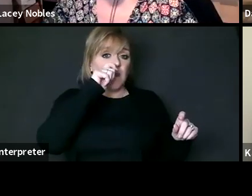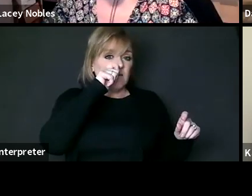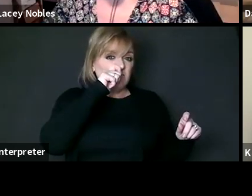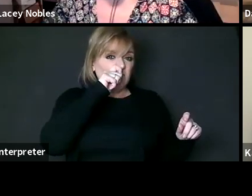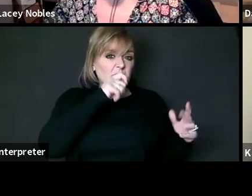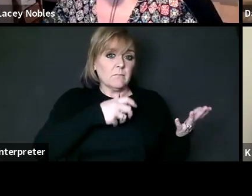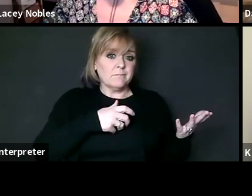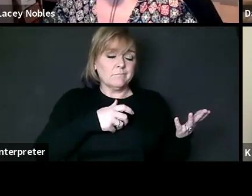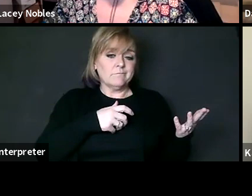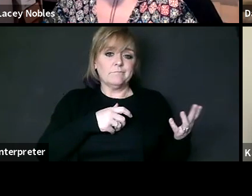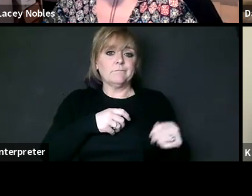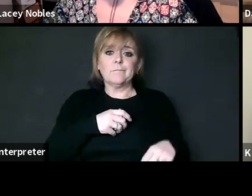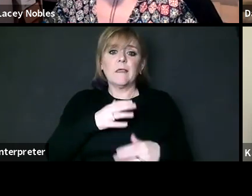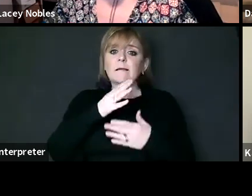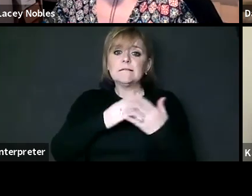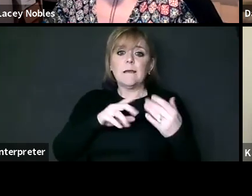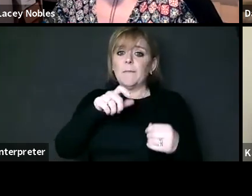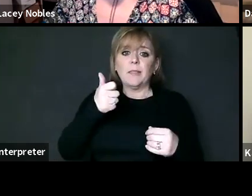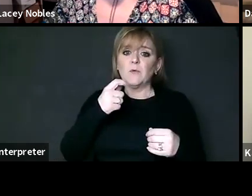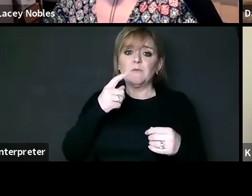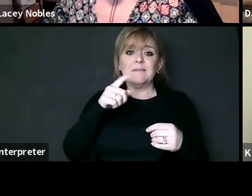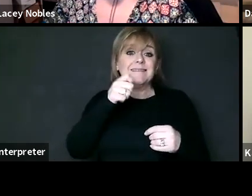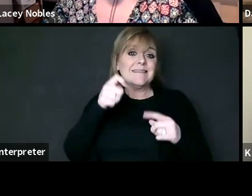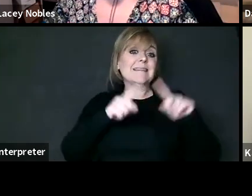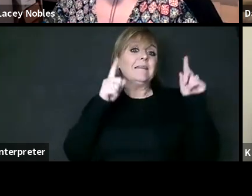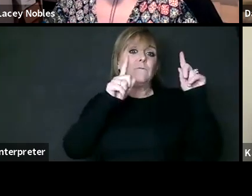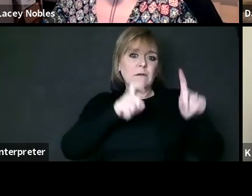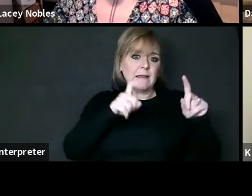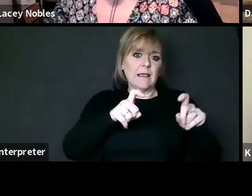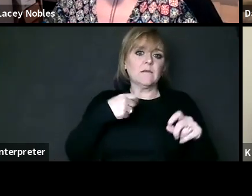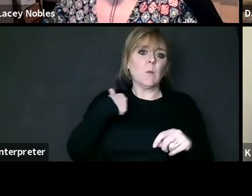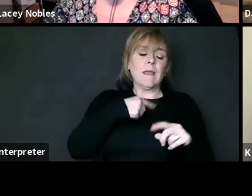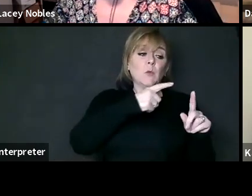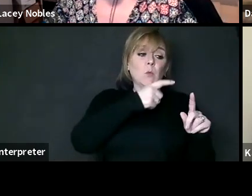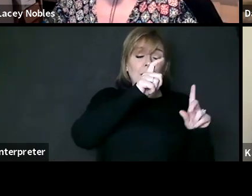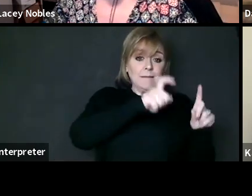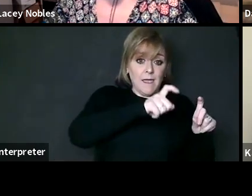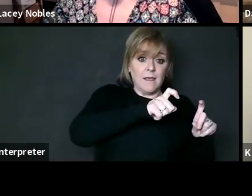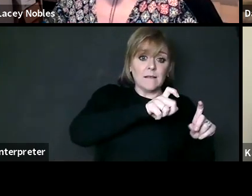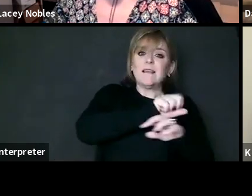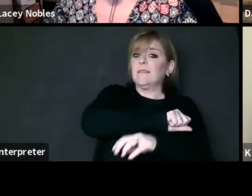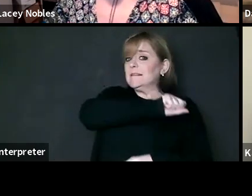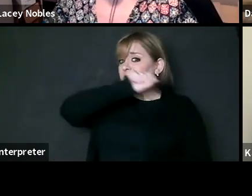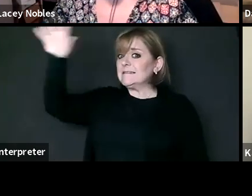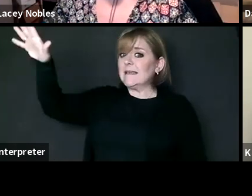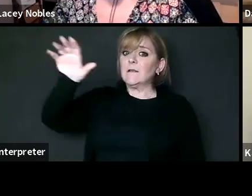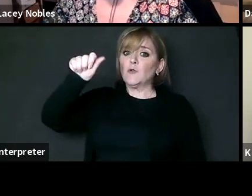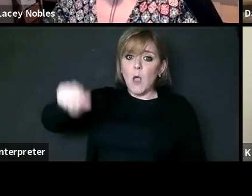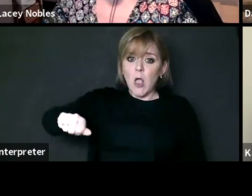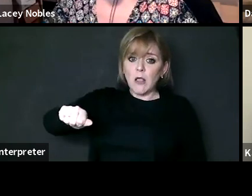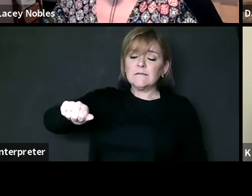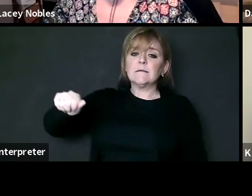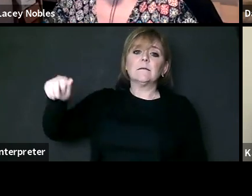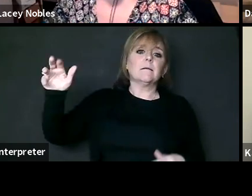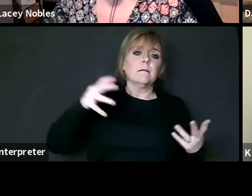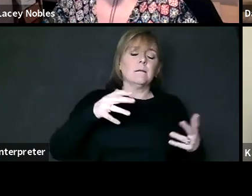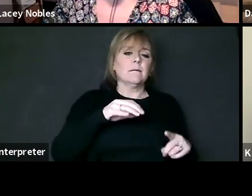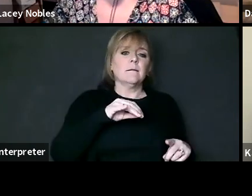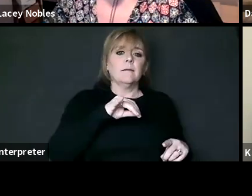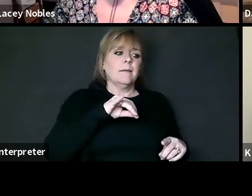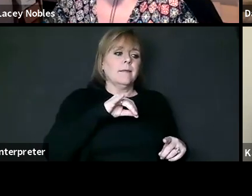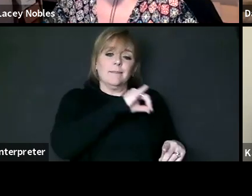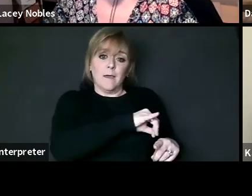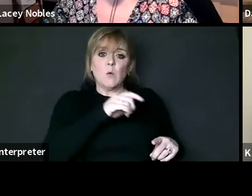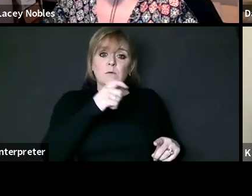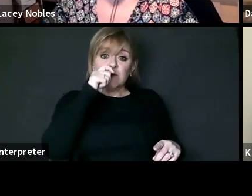send it into Austin. And then we had plenty of viral transport media, and then we ran out of swabs. And so it's been just, you know,